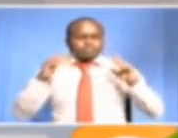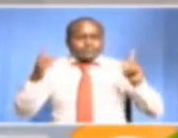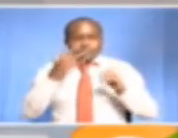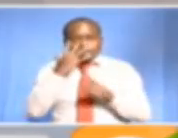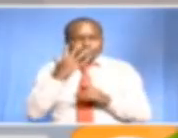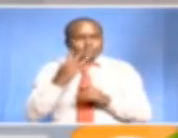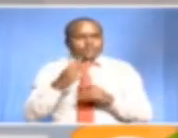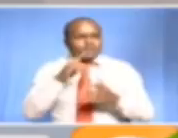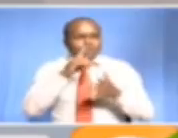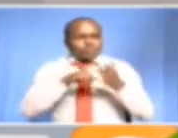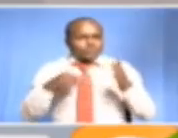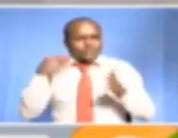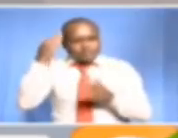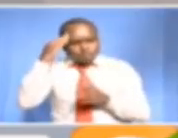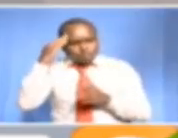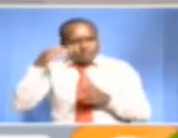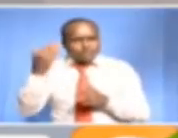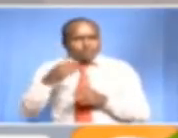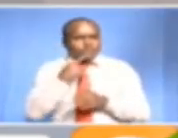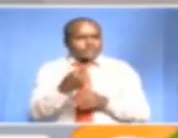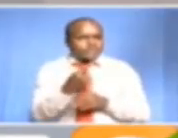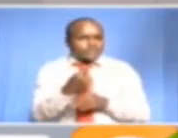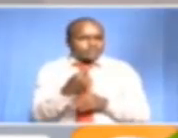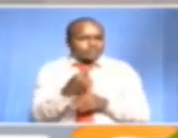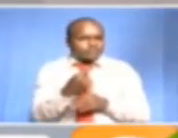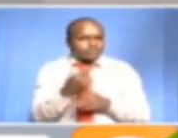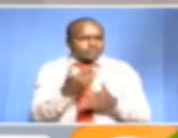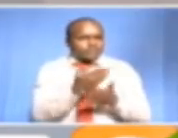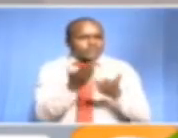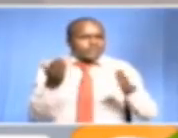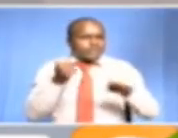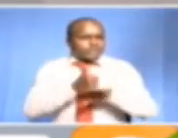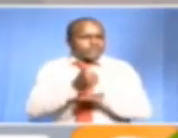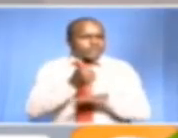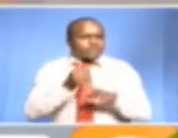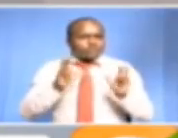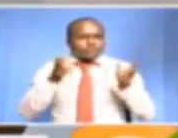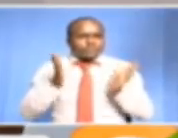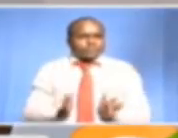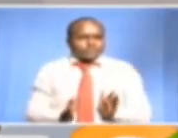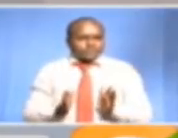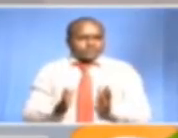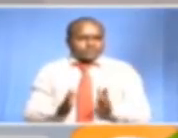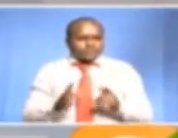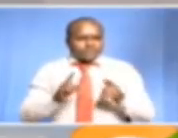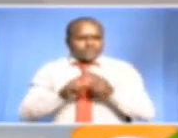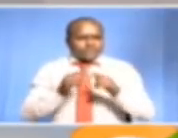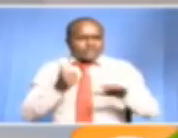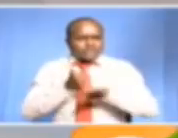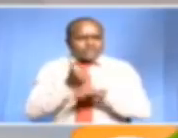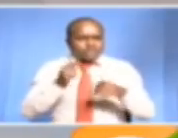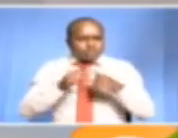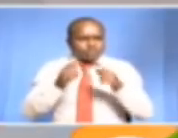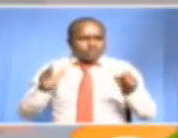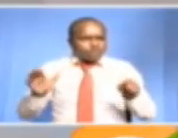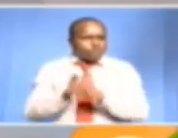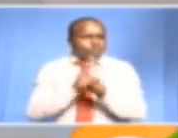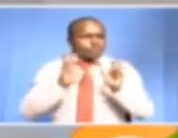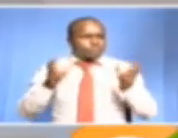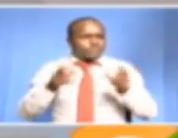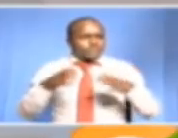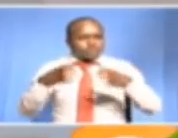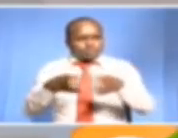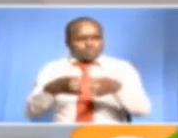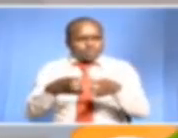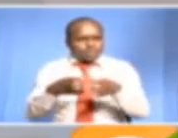what I know and I always say is that any insult to a journalist, mm, is an insult to the entire profession. It's an insult to the entire media fraternity.